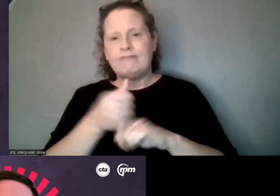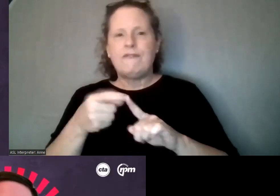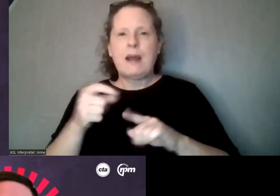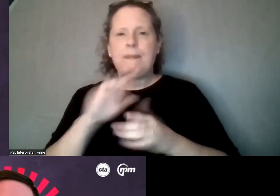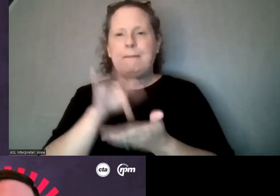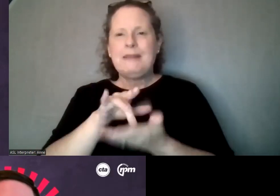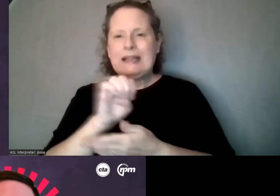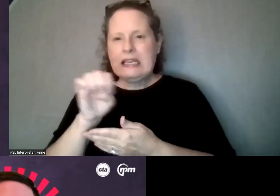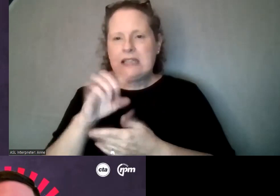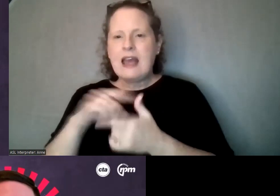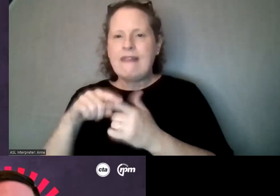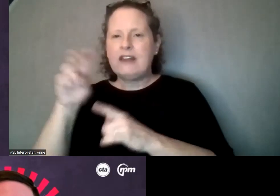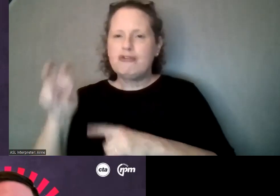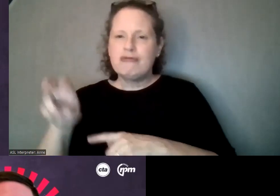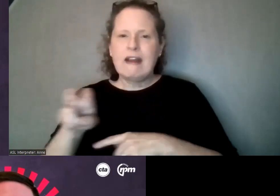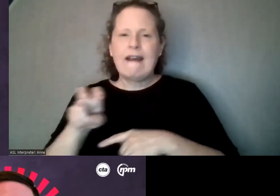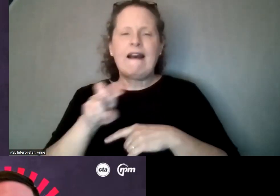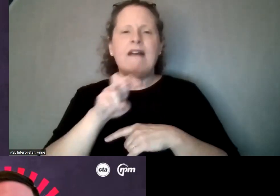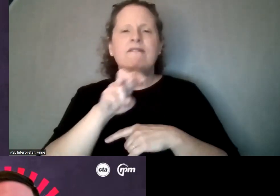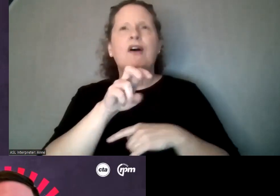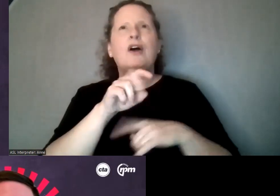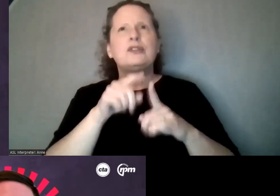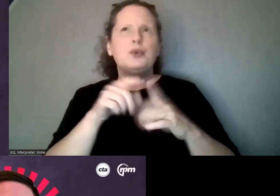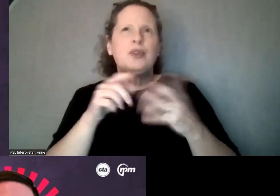then traveled to the